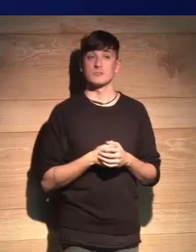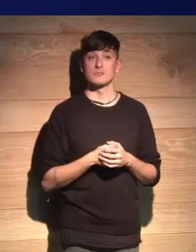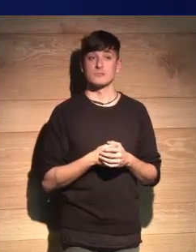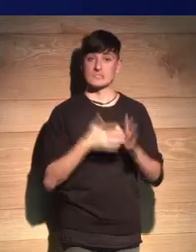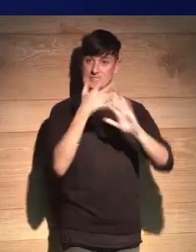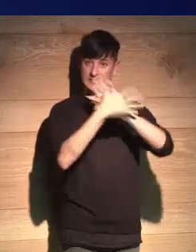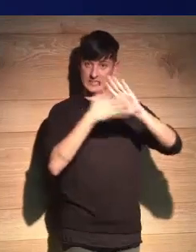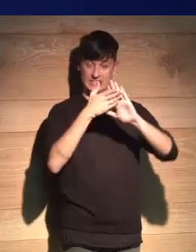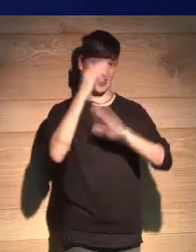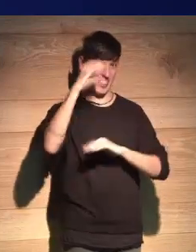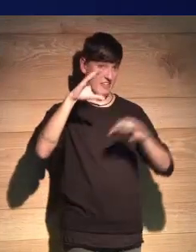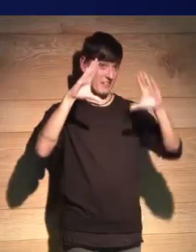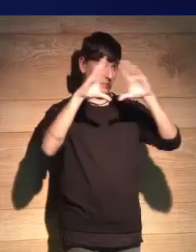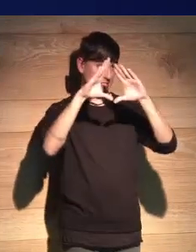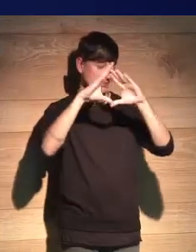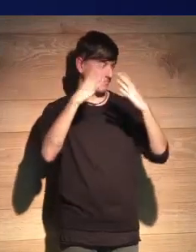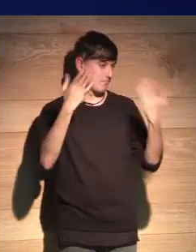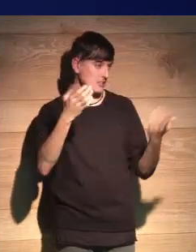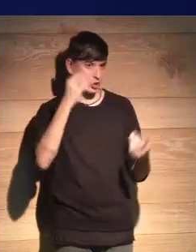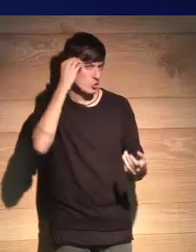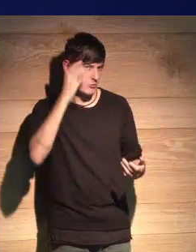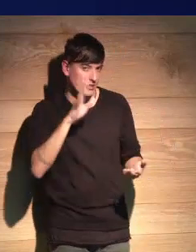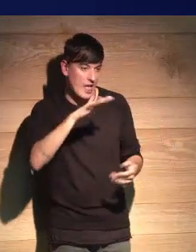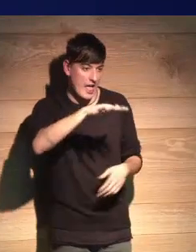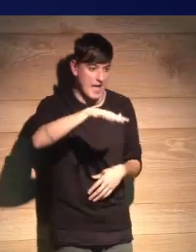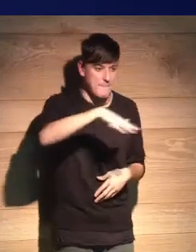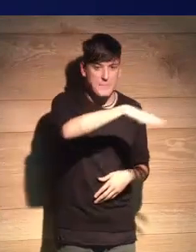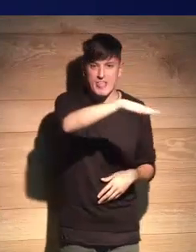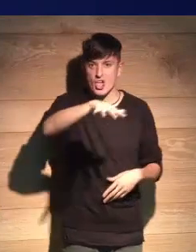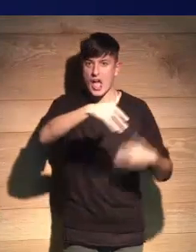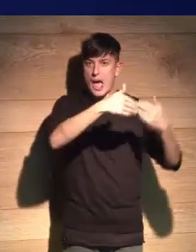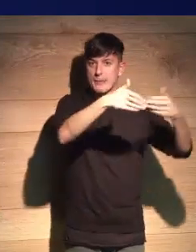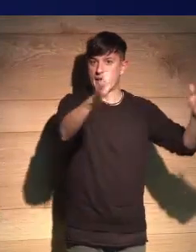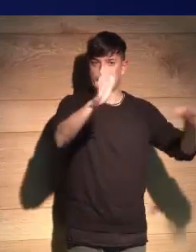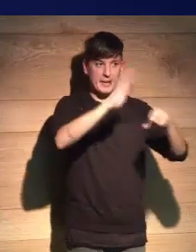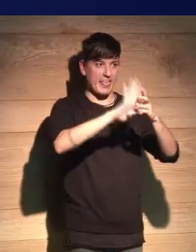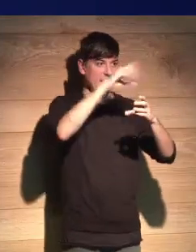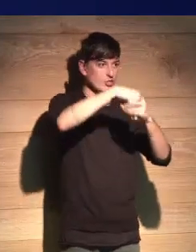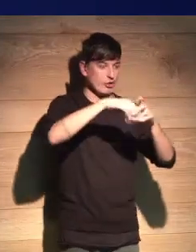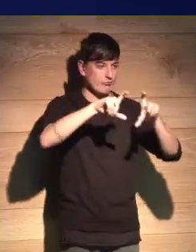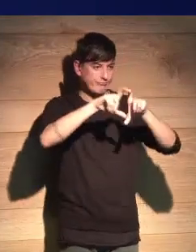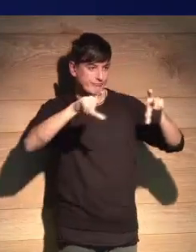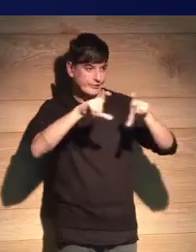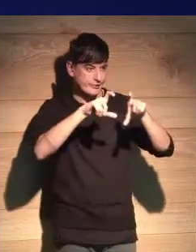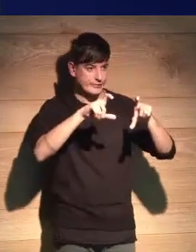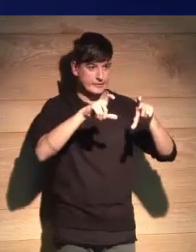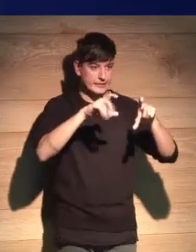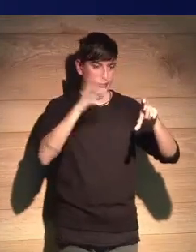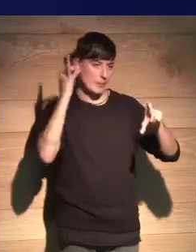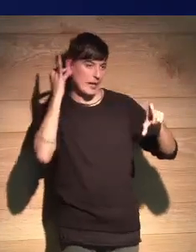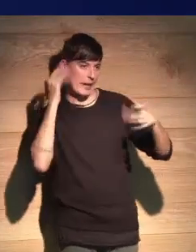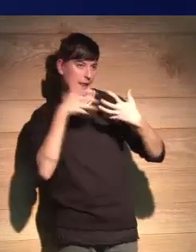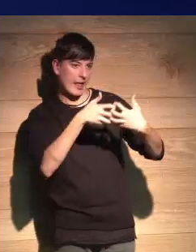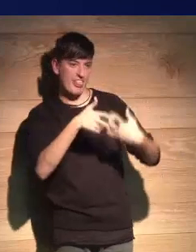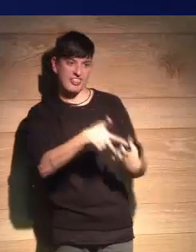is to open spaces so that in the midst of scientific organizations and academic organizations, women